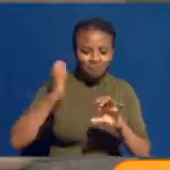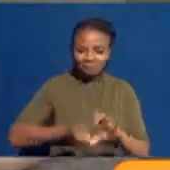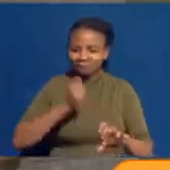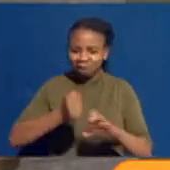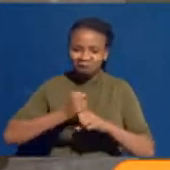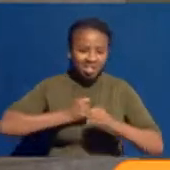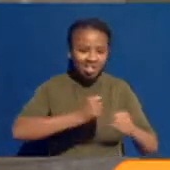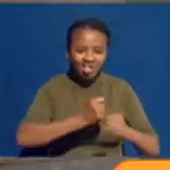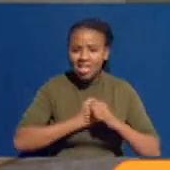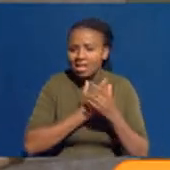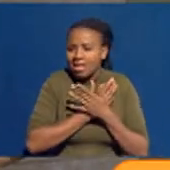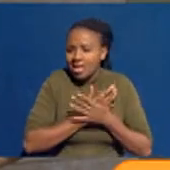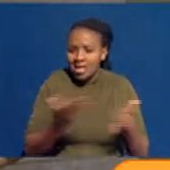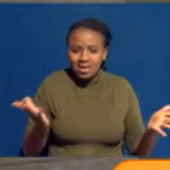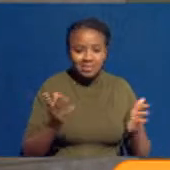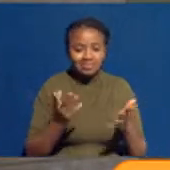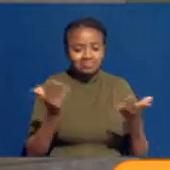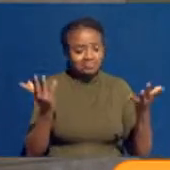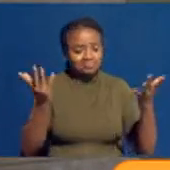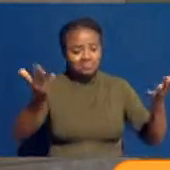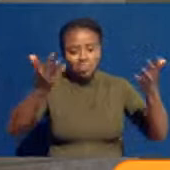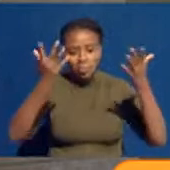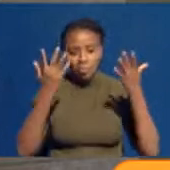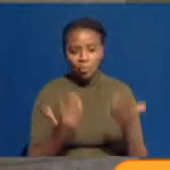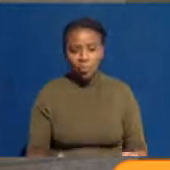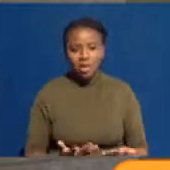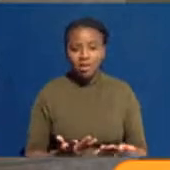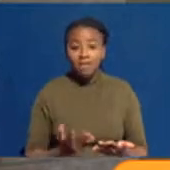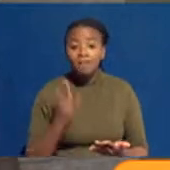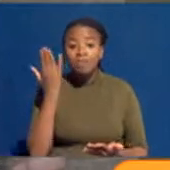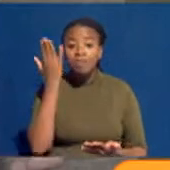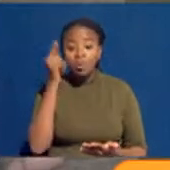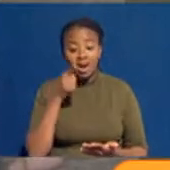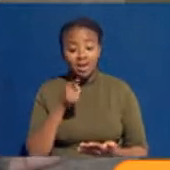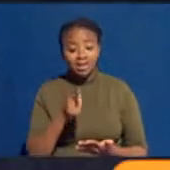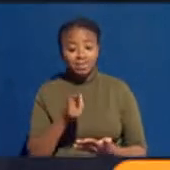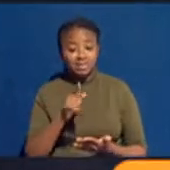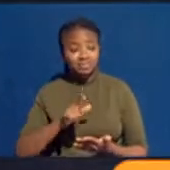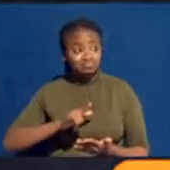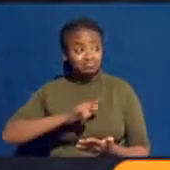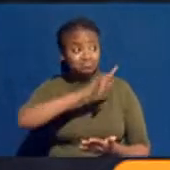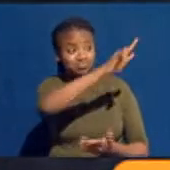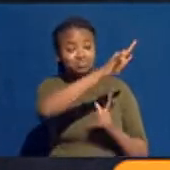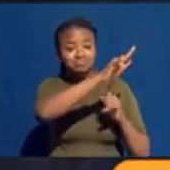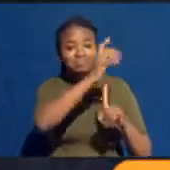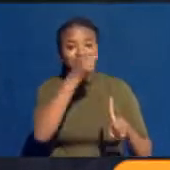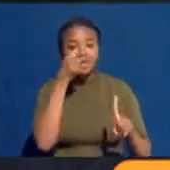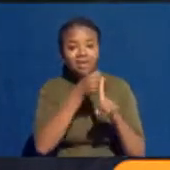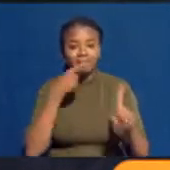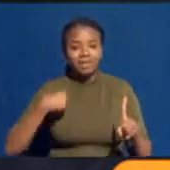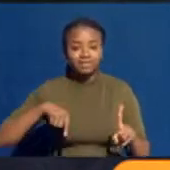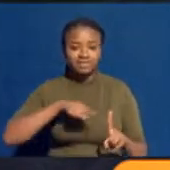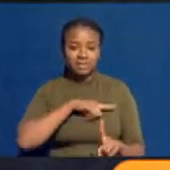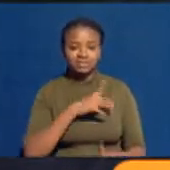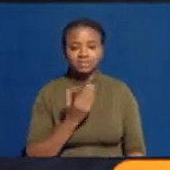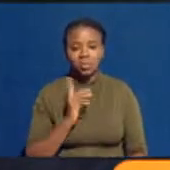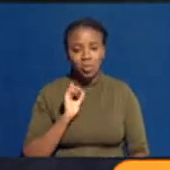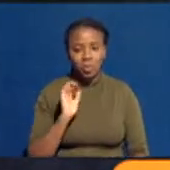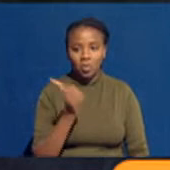the whole range of things. Why? Because this impacts all of us. It is the first of its kind